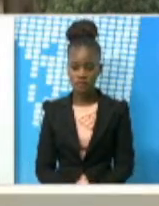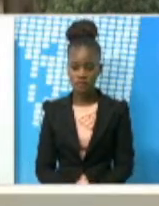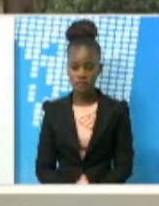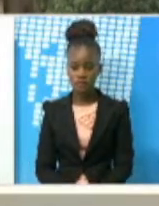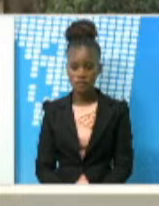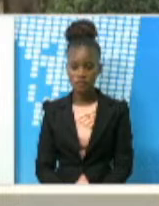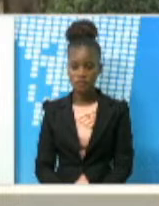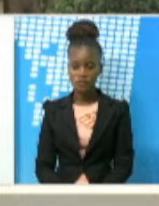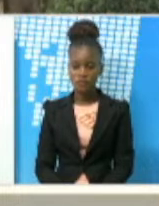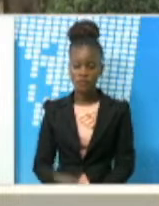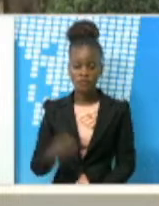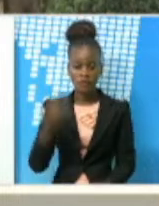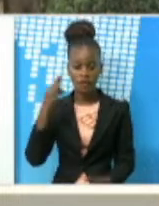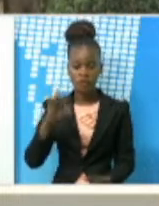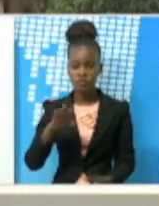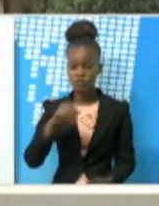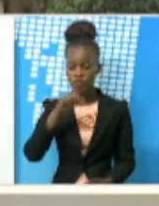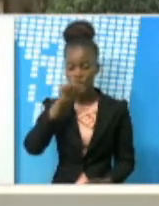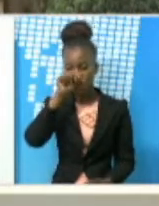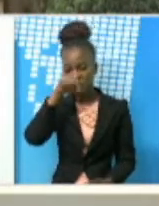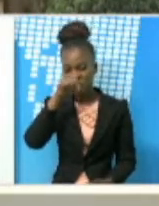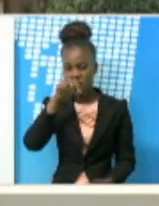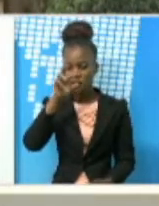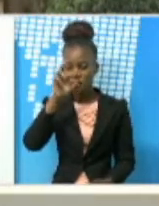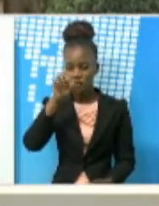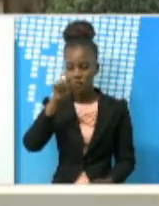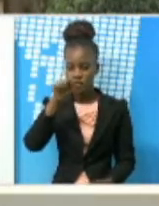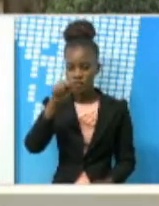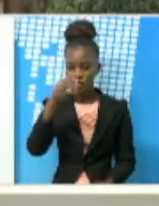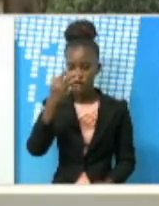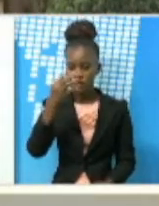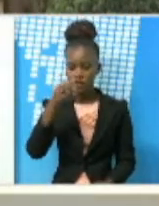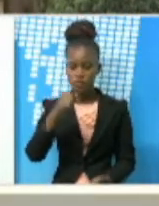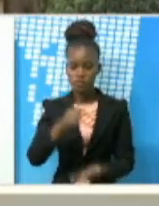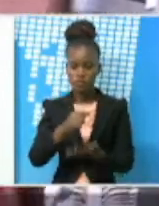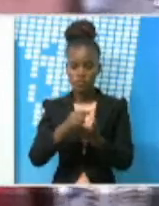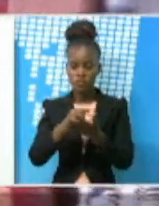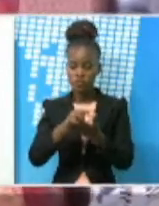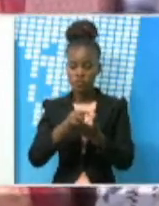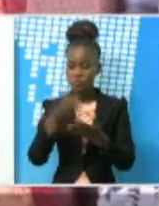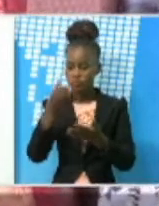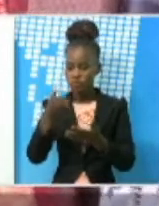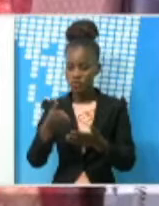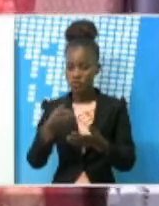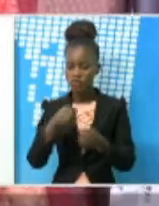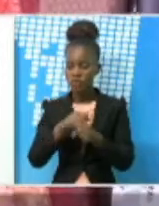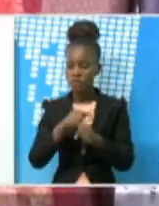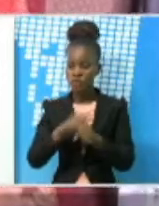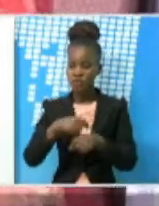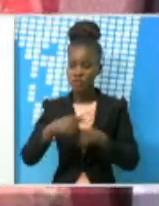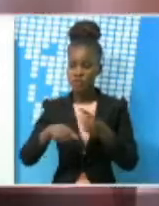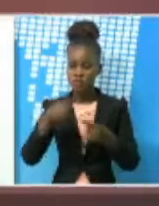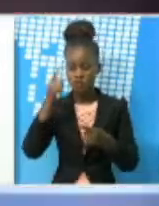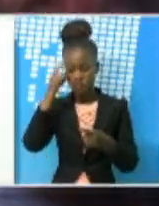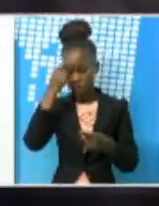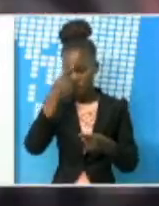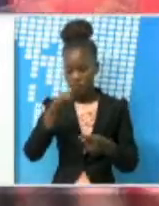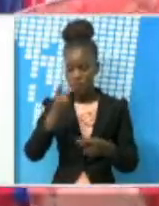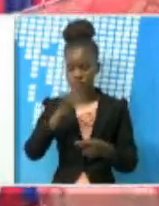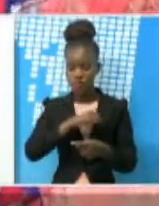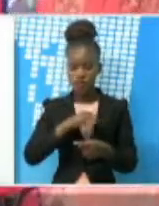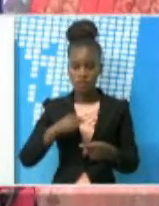As a pig farmer, this 8.5 million will help us grow our business. Government's commitment to supporting women and